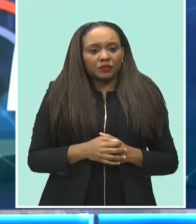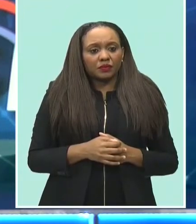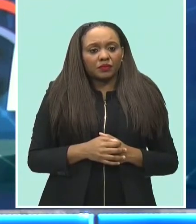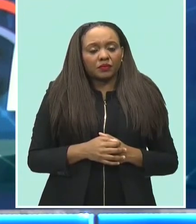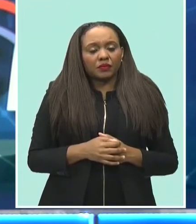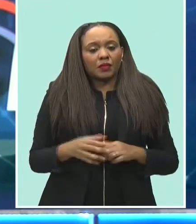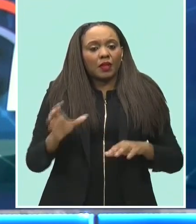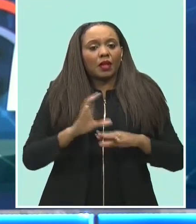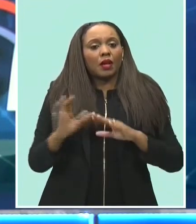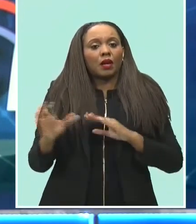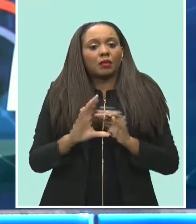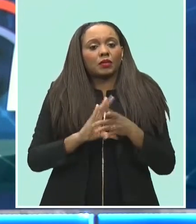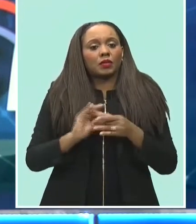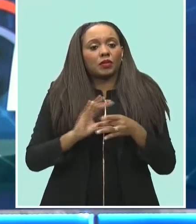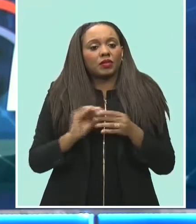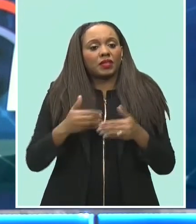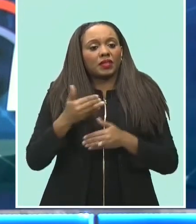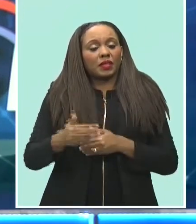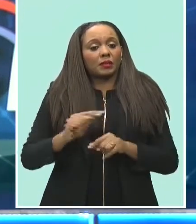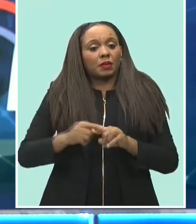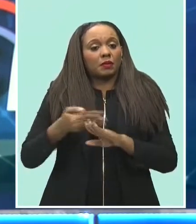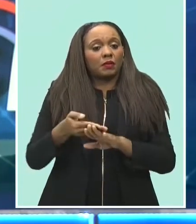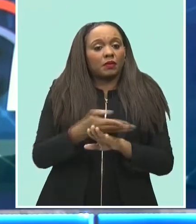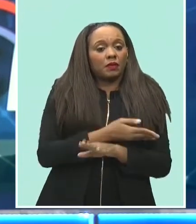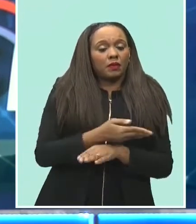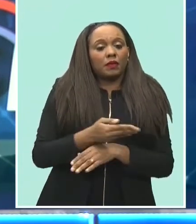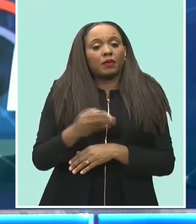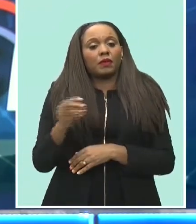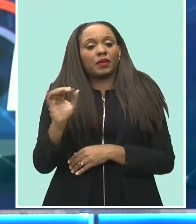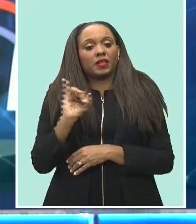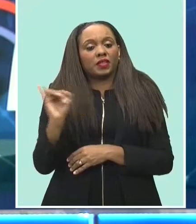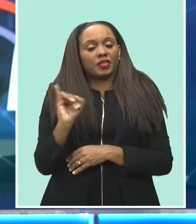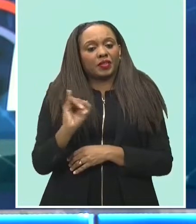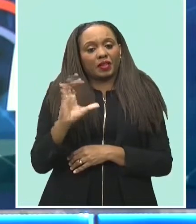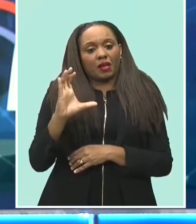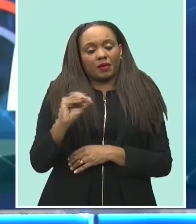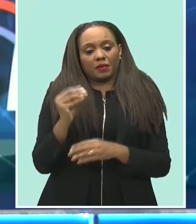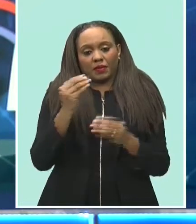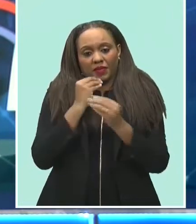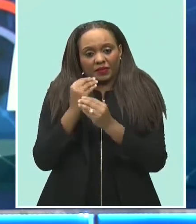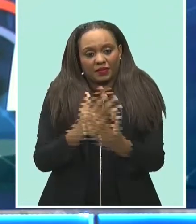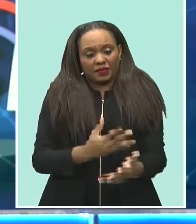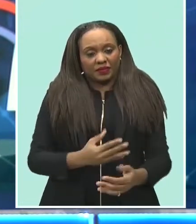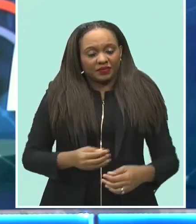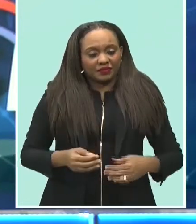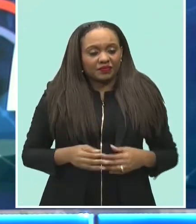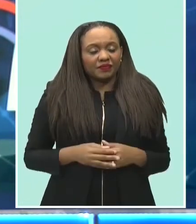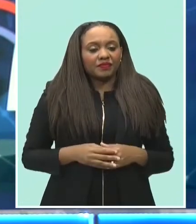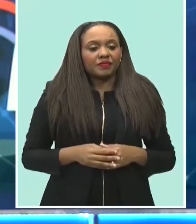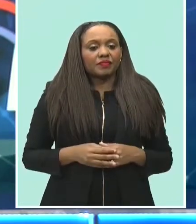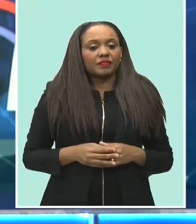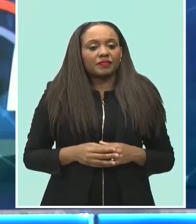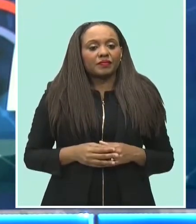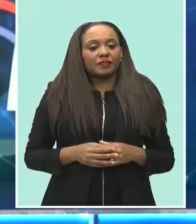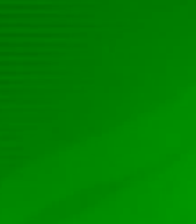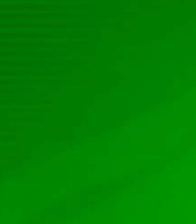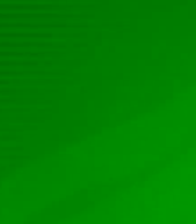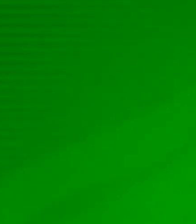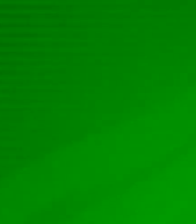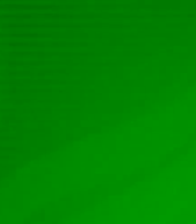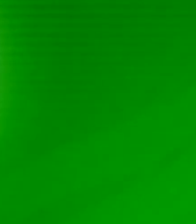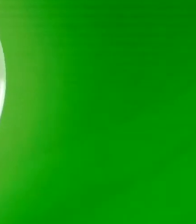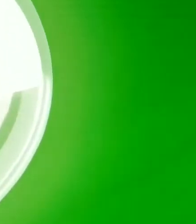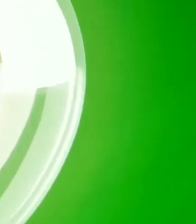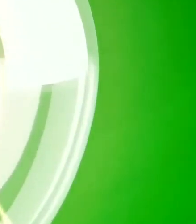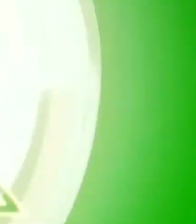And still to come, regional news, but before we get to that, here is a tip from Cooperators General Insurance. This tip of